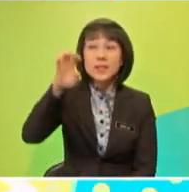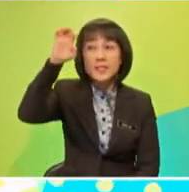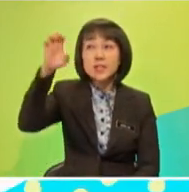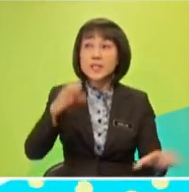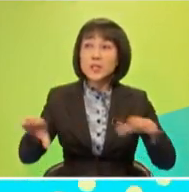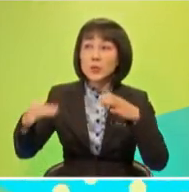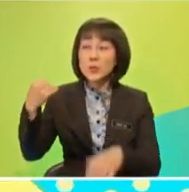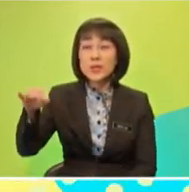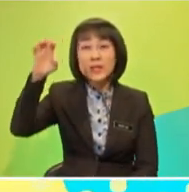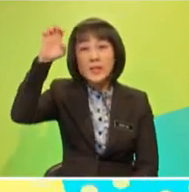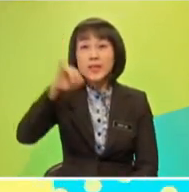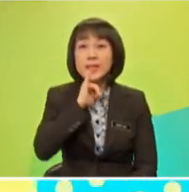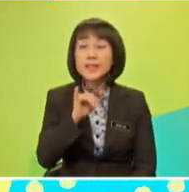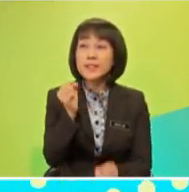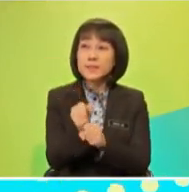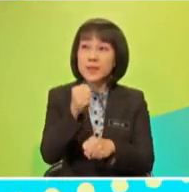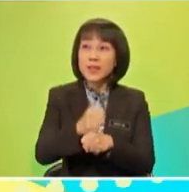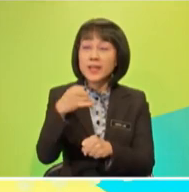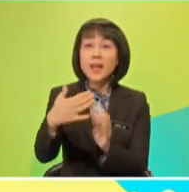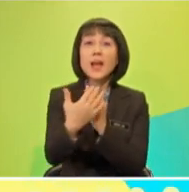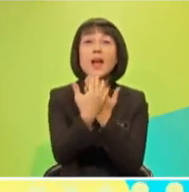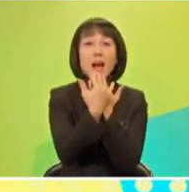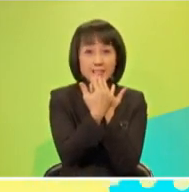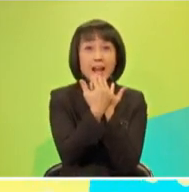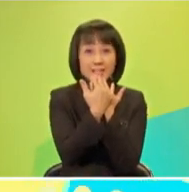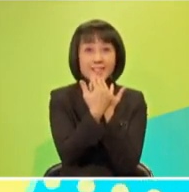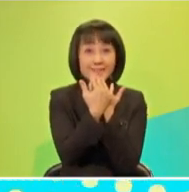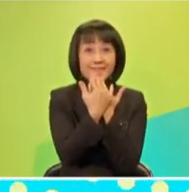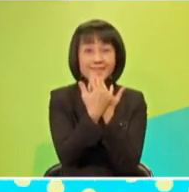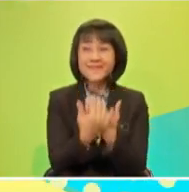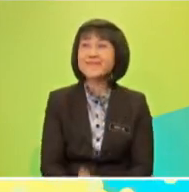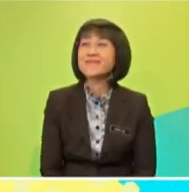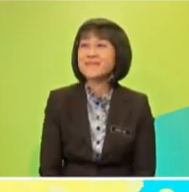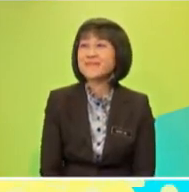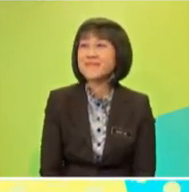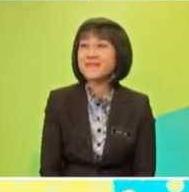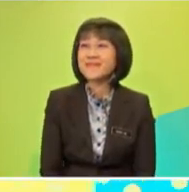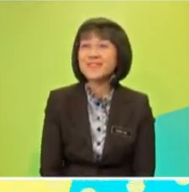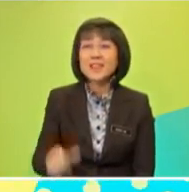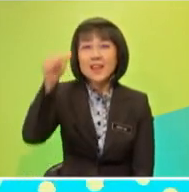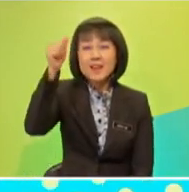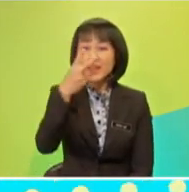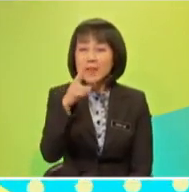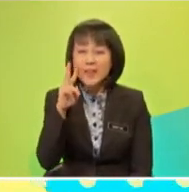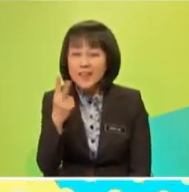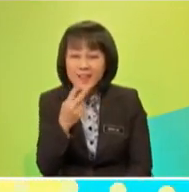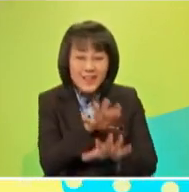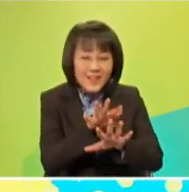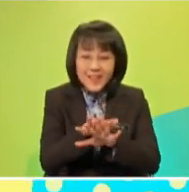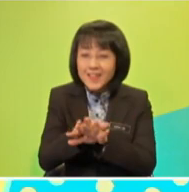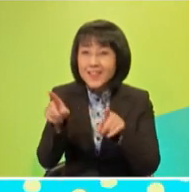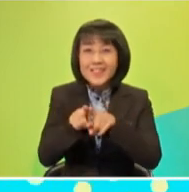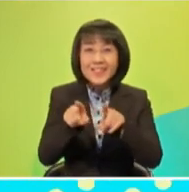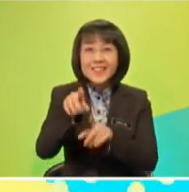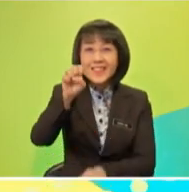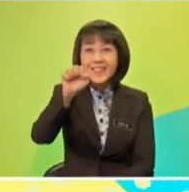He's making sandwiches. Probably Aaron saw all those salad on the plate. It looks like a salad as well.